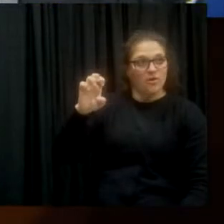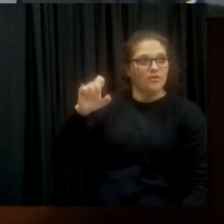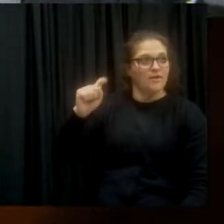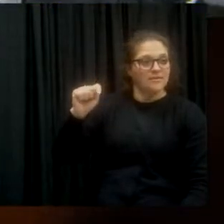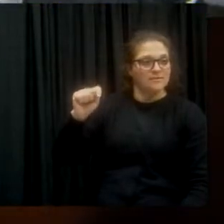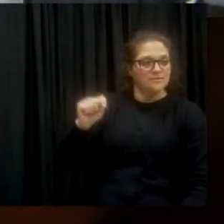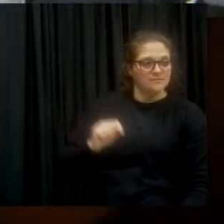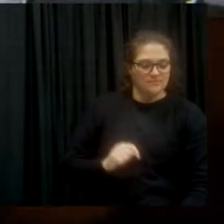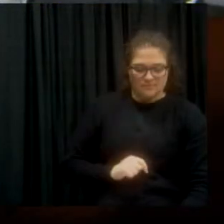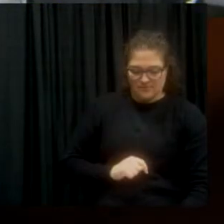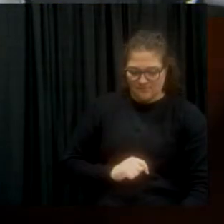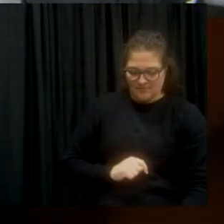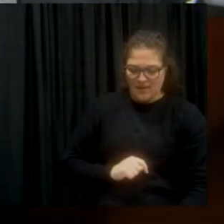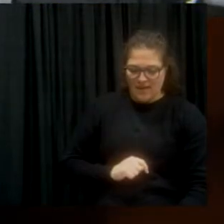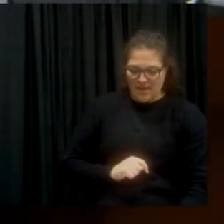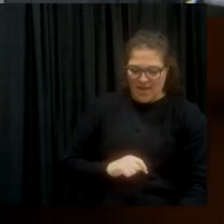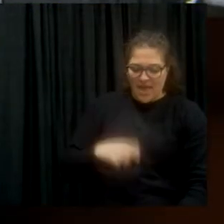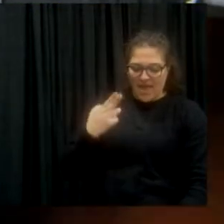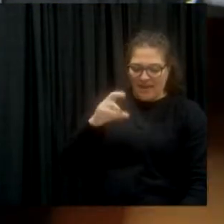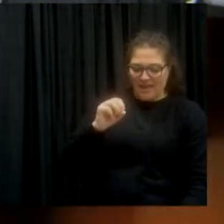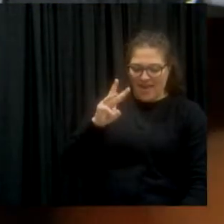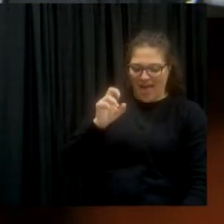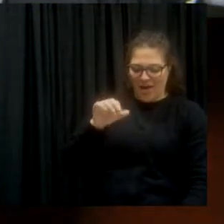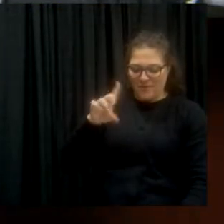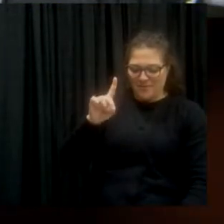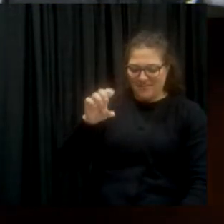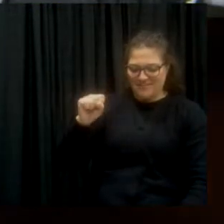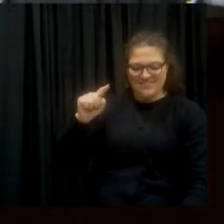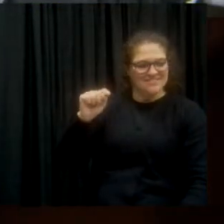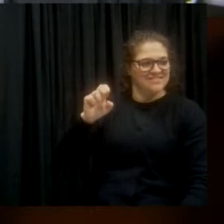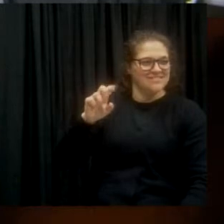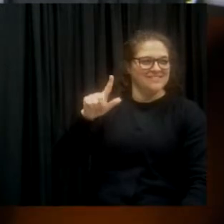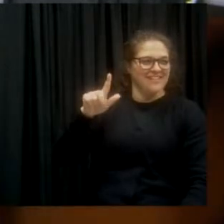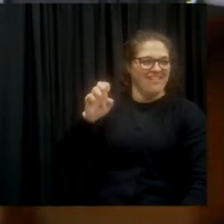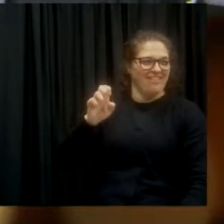Howard Steele. I know him. Howard Steele.